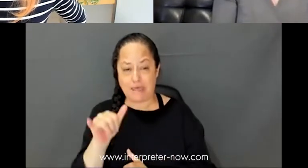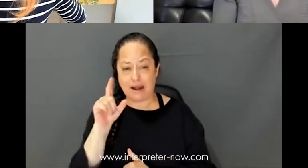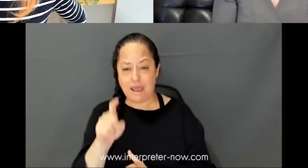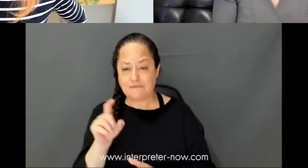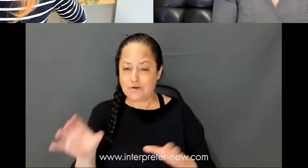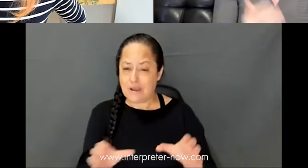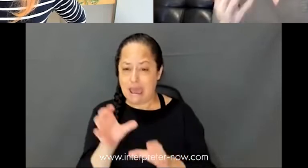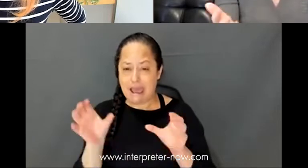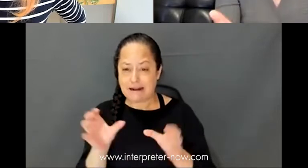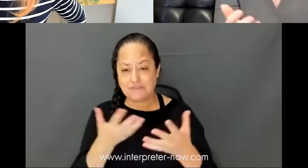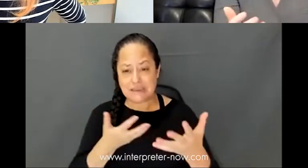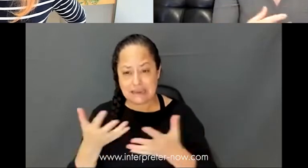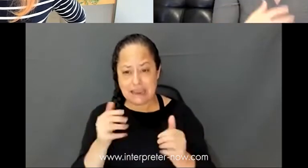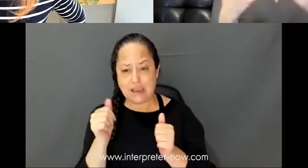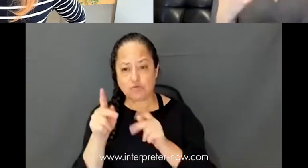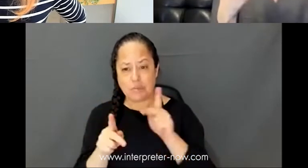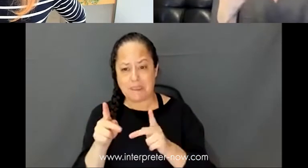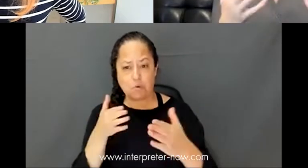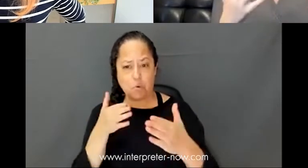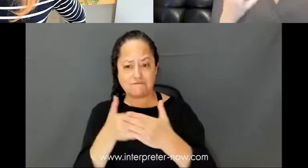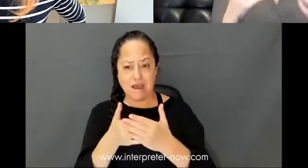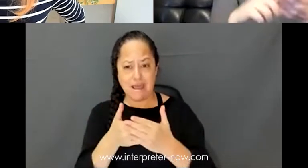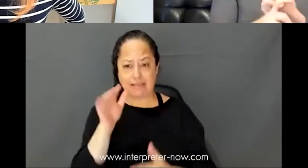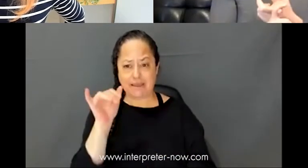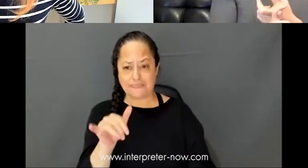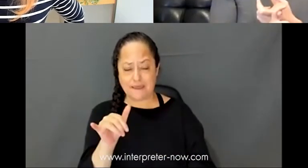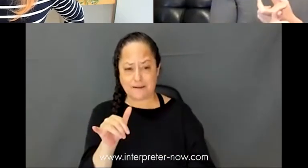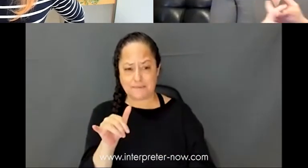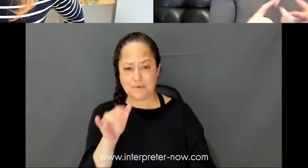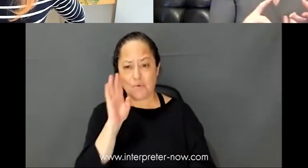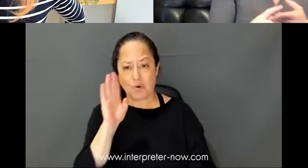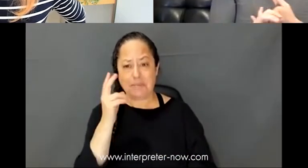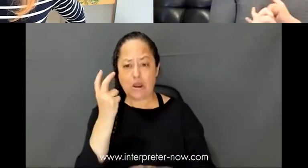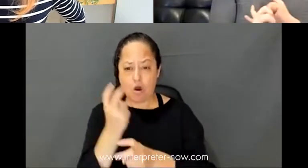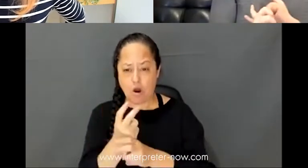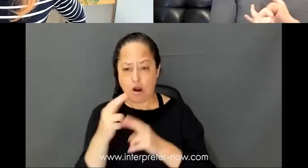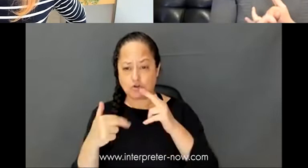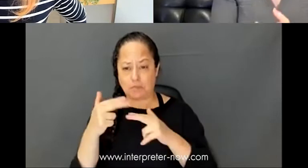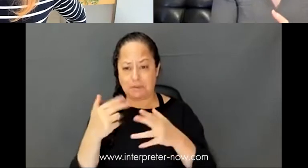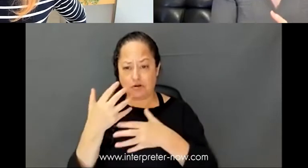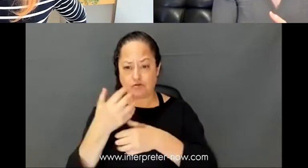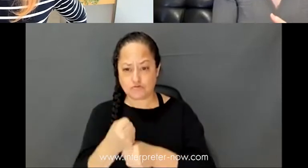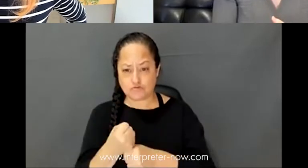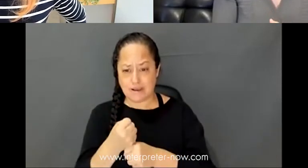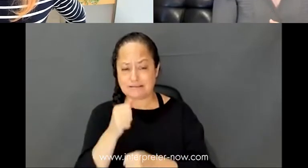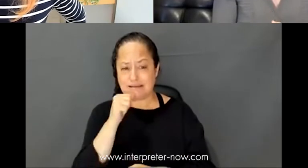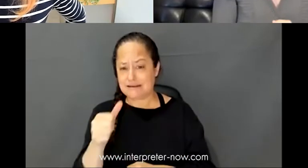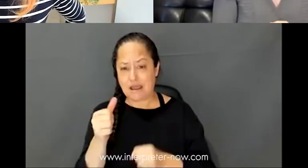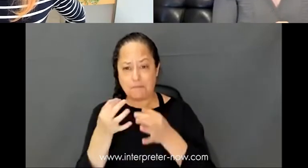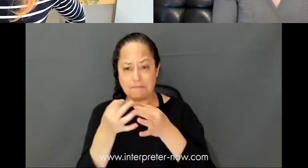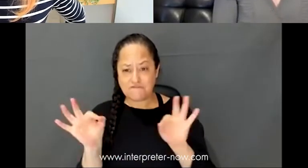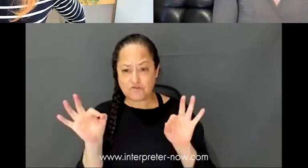engage with people that violate it. Well, it's going to be hard to build trust. It's not going to come for free. It will